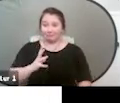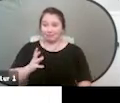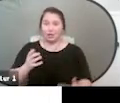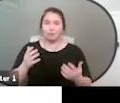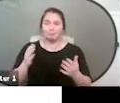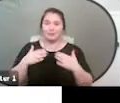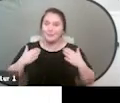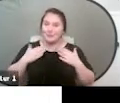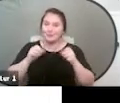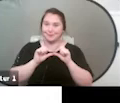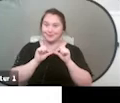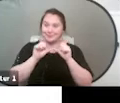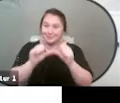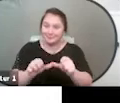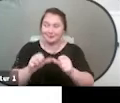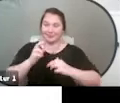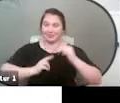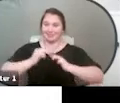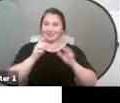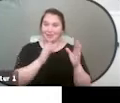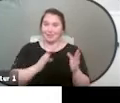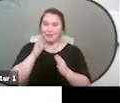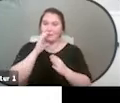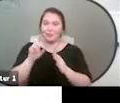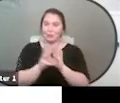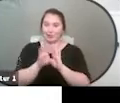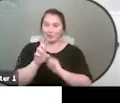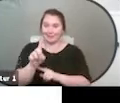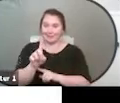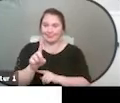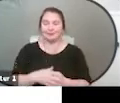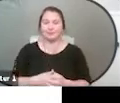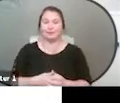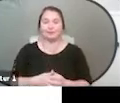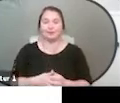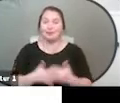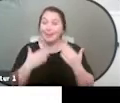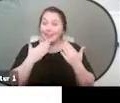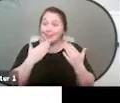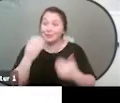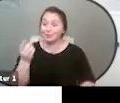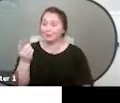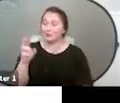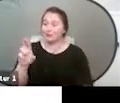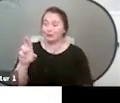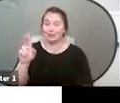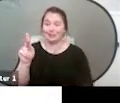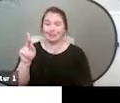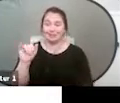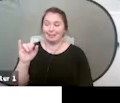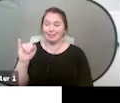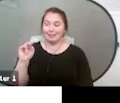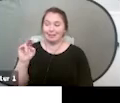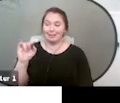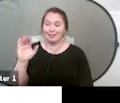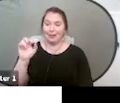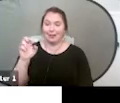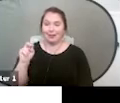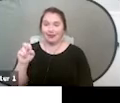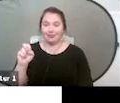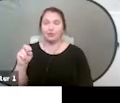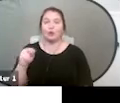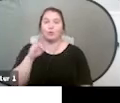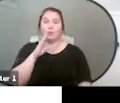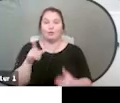the long-range facility planning for Waco ISD. Thank you, Dr. Kincannon, for the introduction, and I'll give you guys a